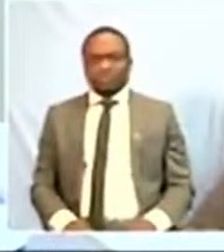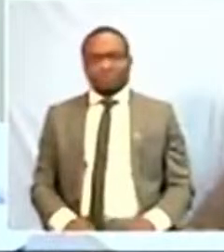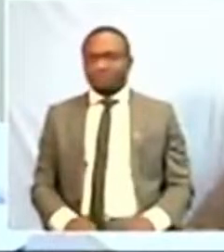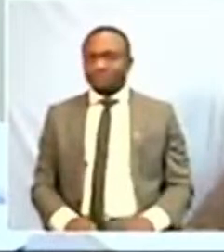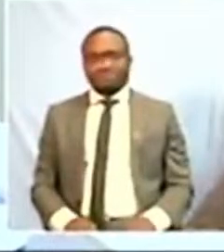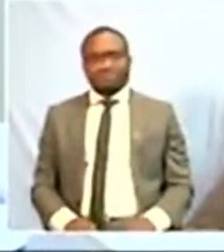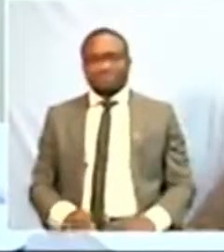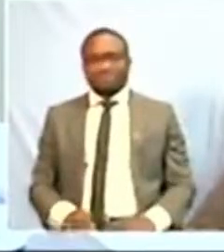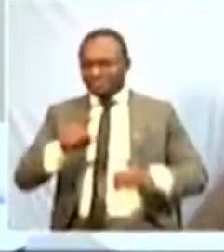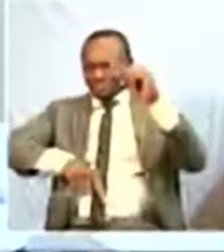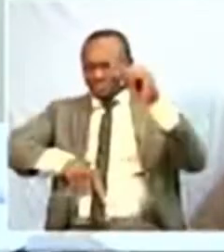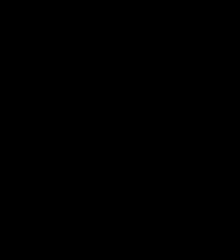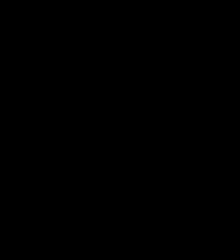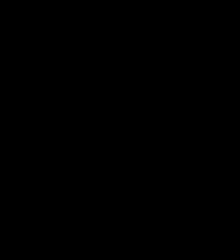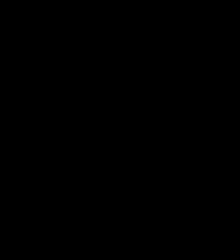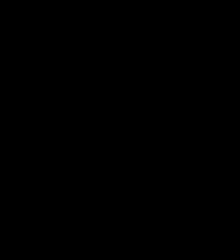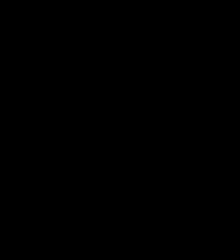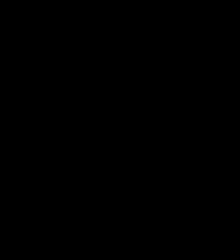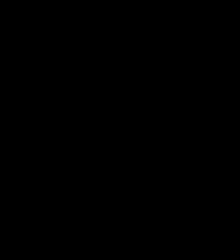You can't do